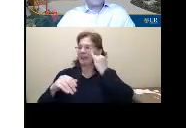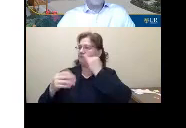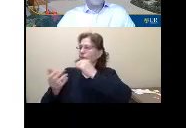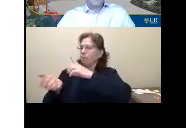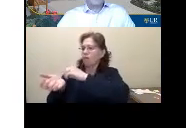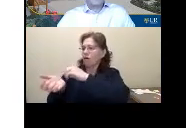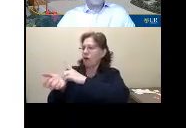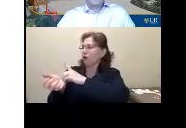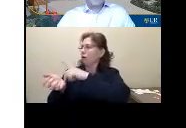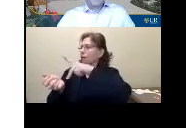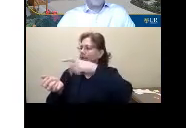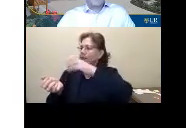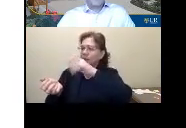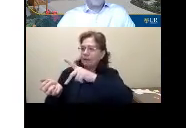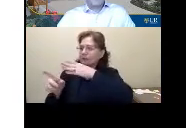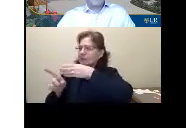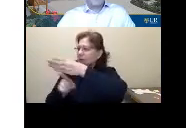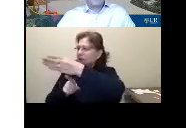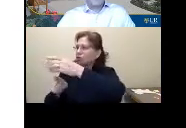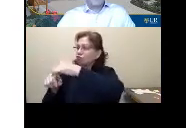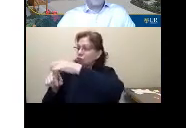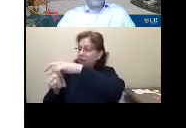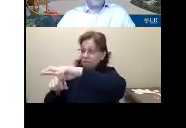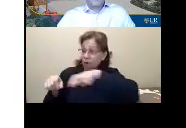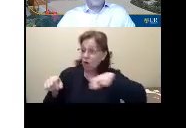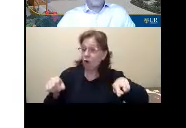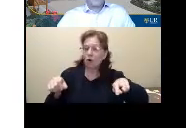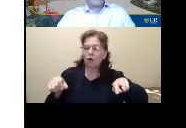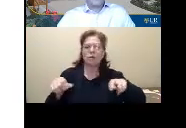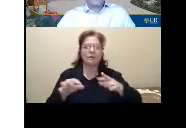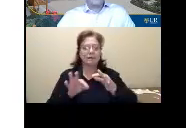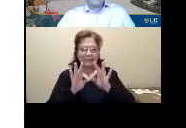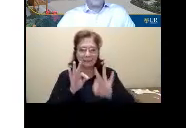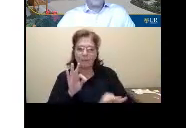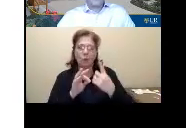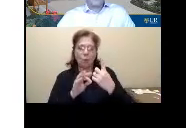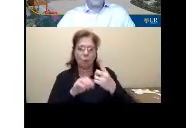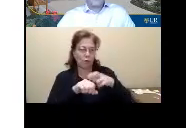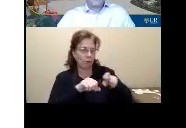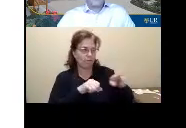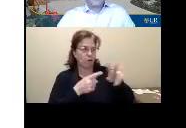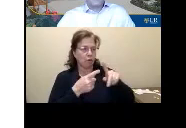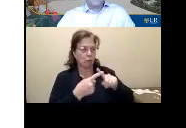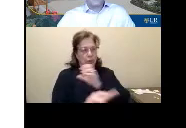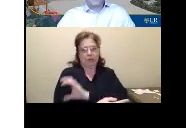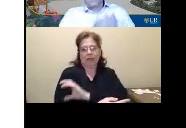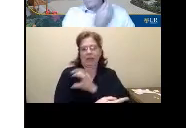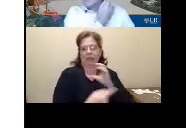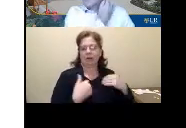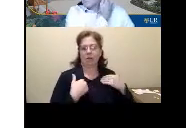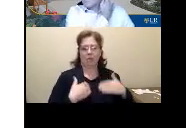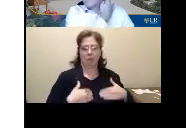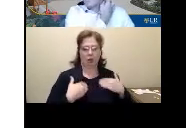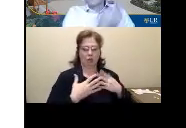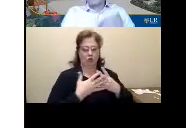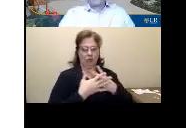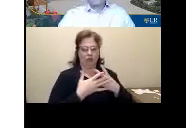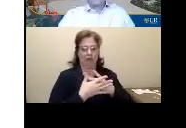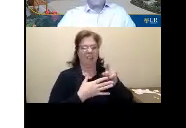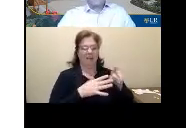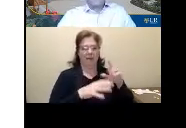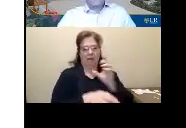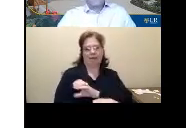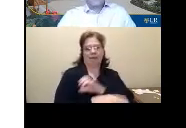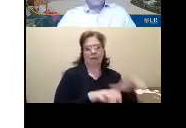or PCPs can simply make one referral to the lung screening clinic, and our screening clinic will determine